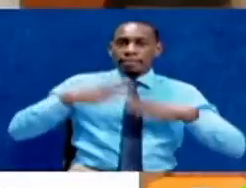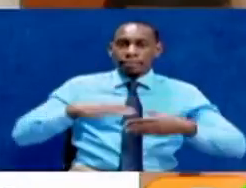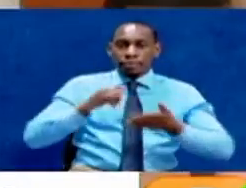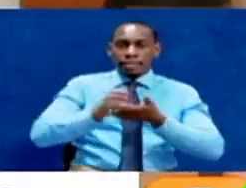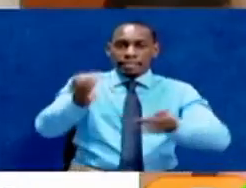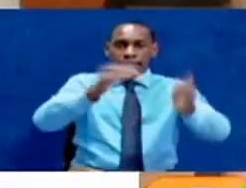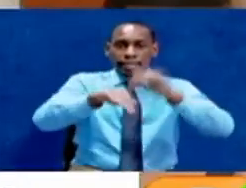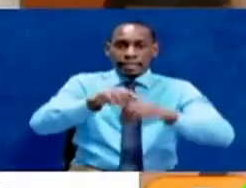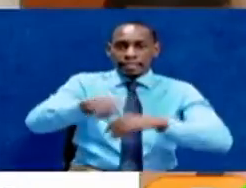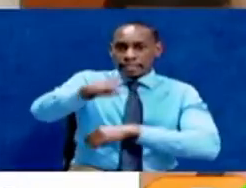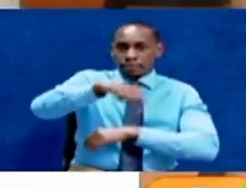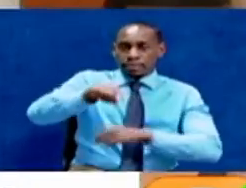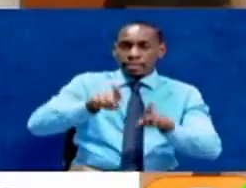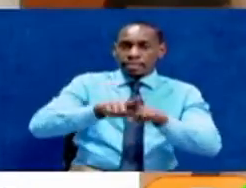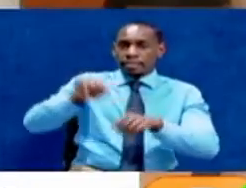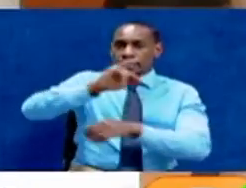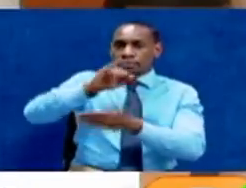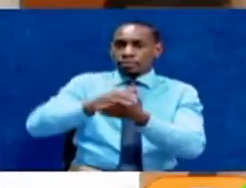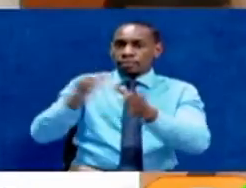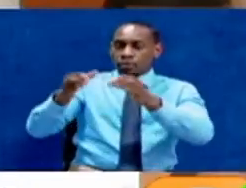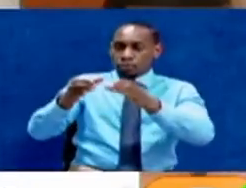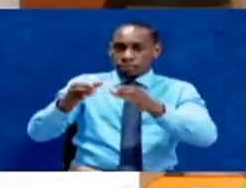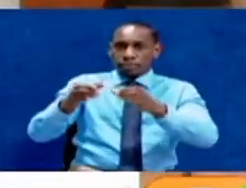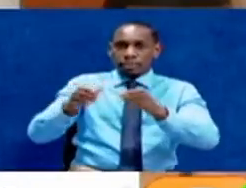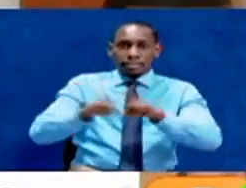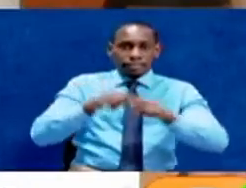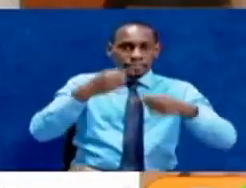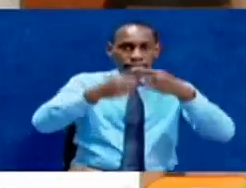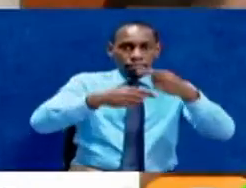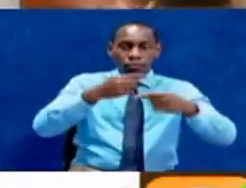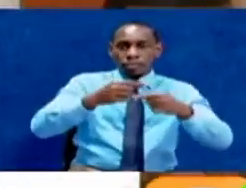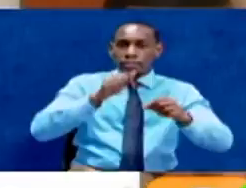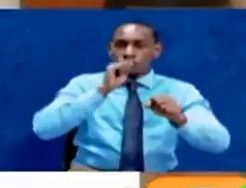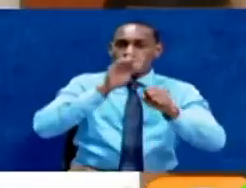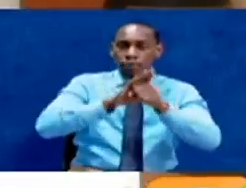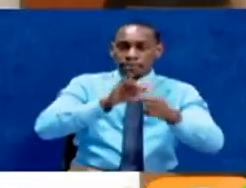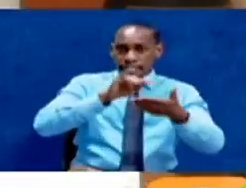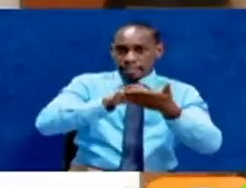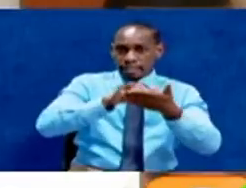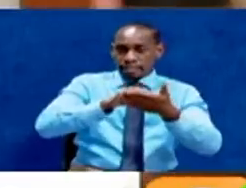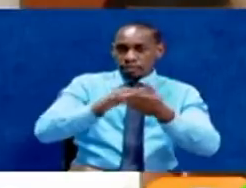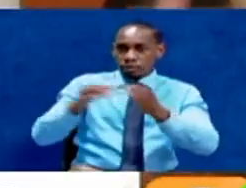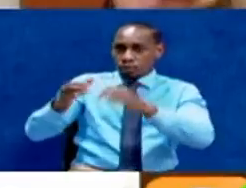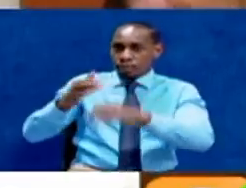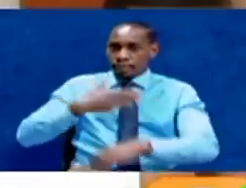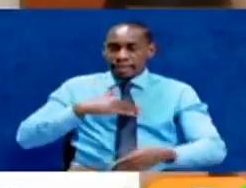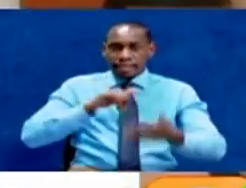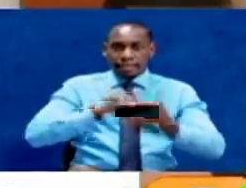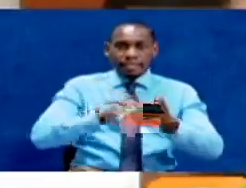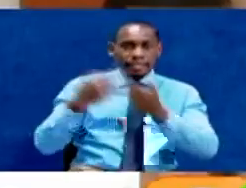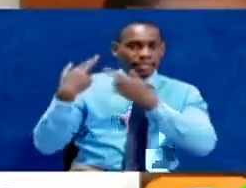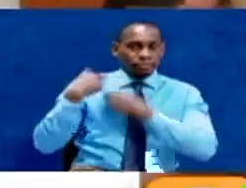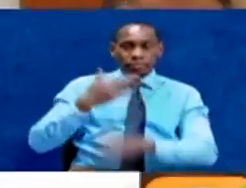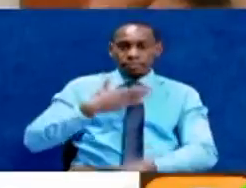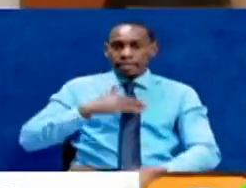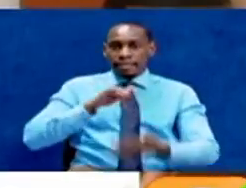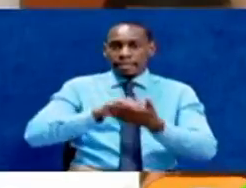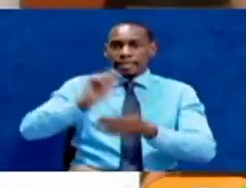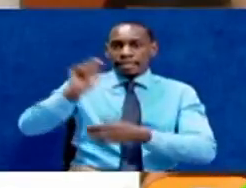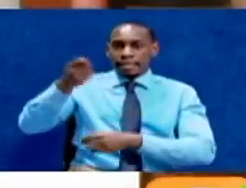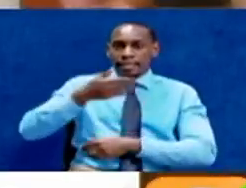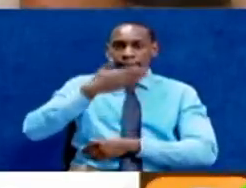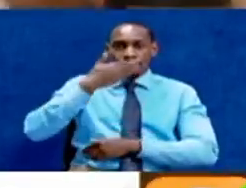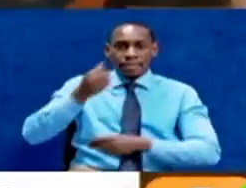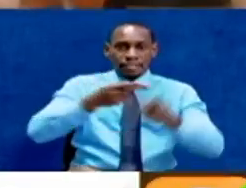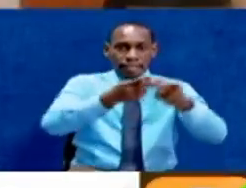elected us. And as Jubilee Party and as a member of Jubilee Party, I continue to give the commitment that comes from our party, that our work is to make Kenya a better